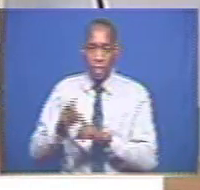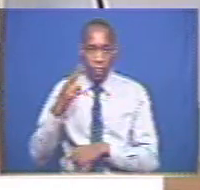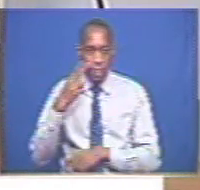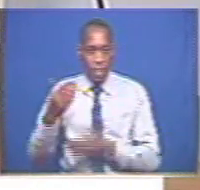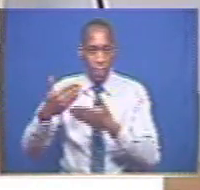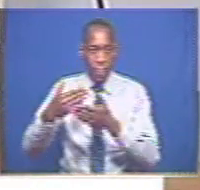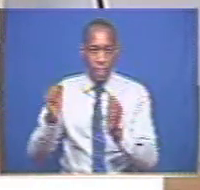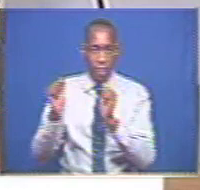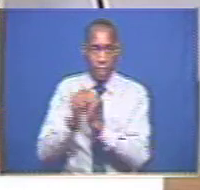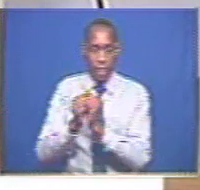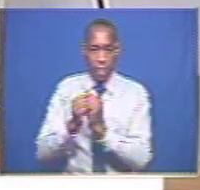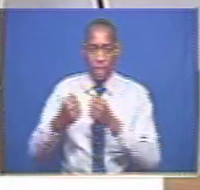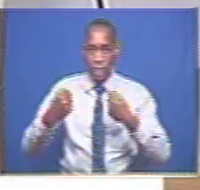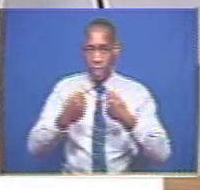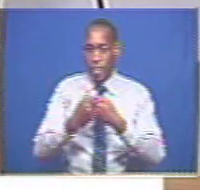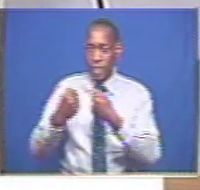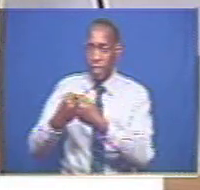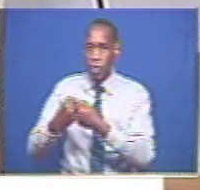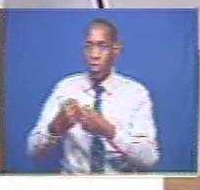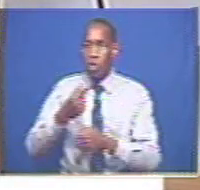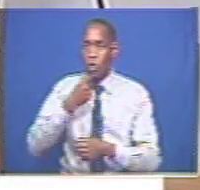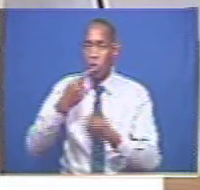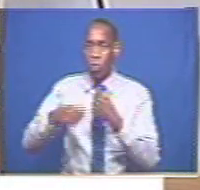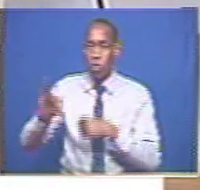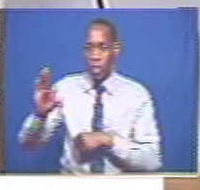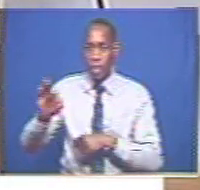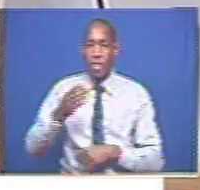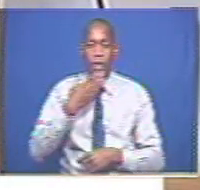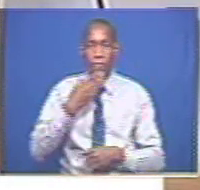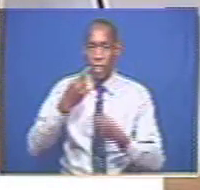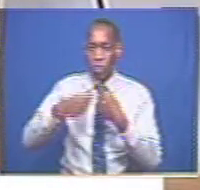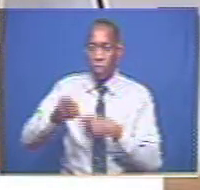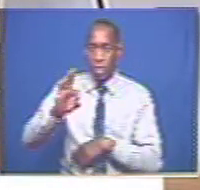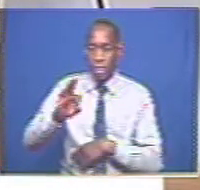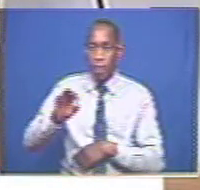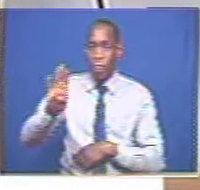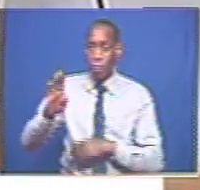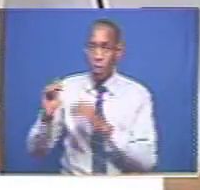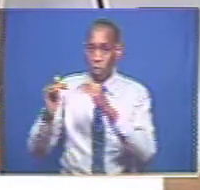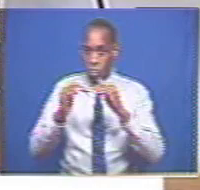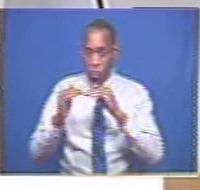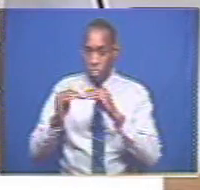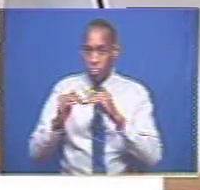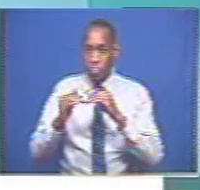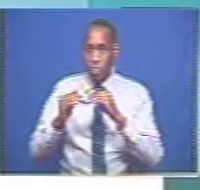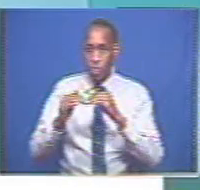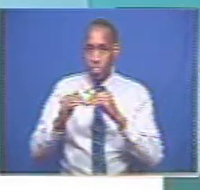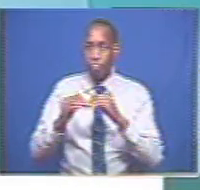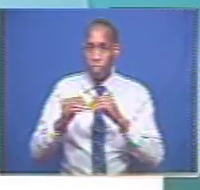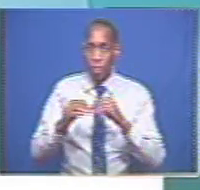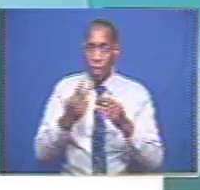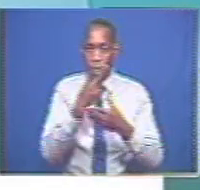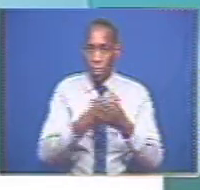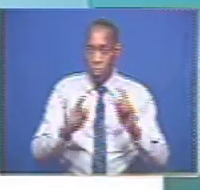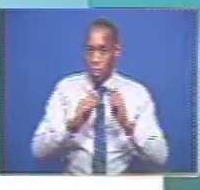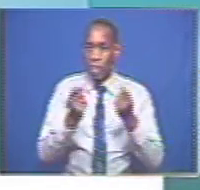10 matches, Gourmet has won 3, Leopards has won 3. 4 have ended in a draw. So yeah, almost everyone is on par going